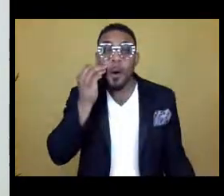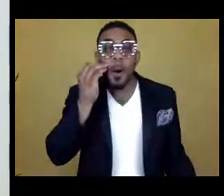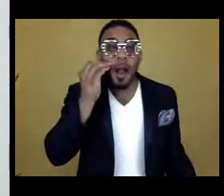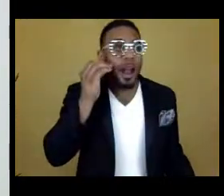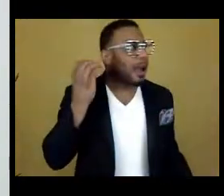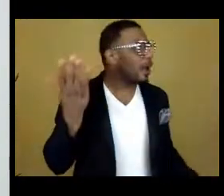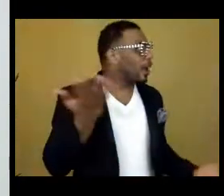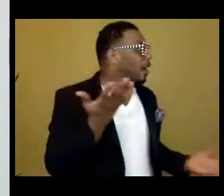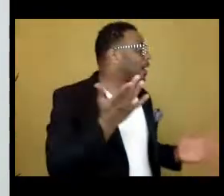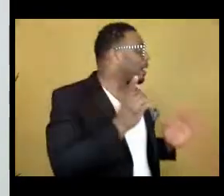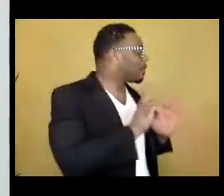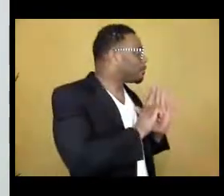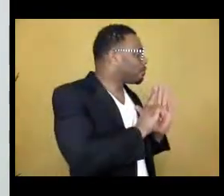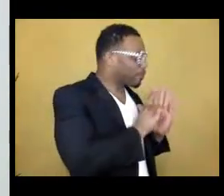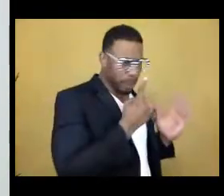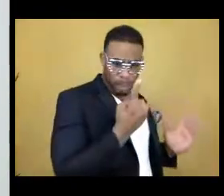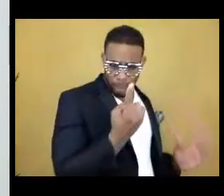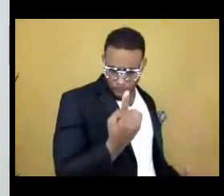out here